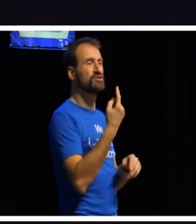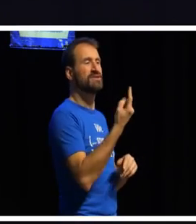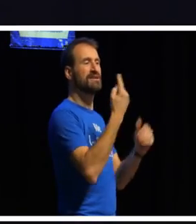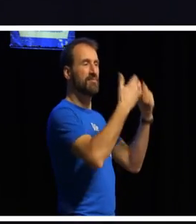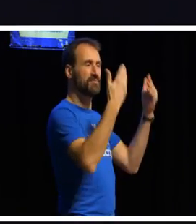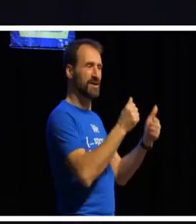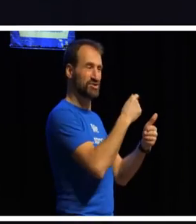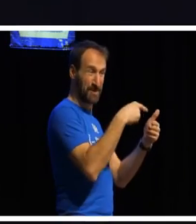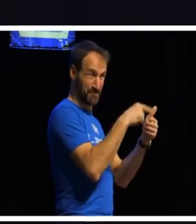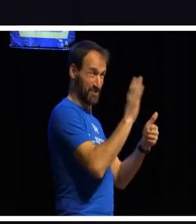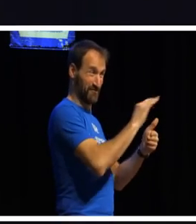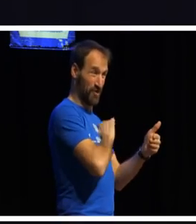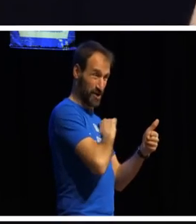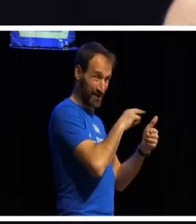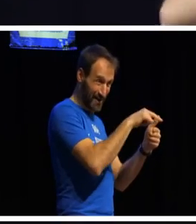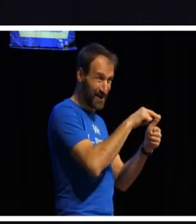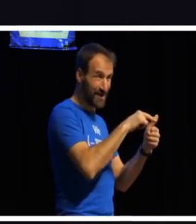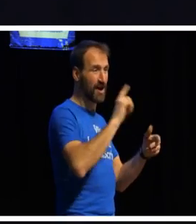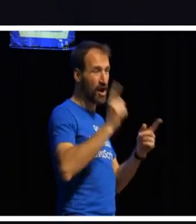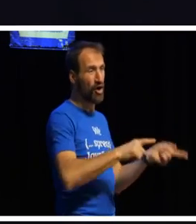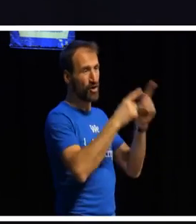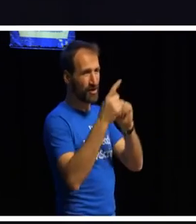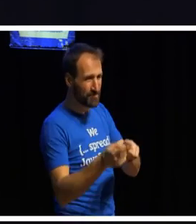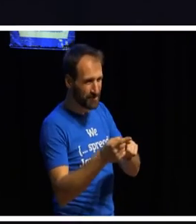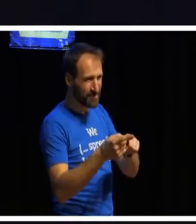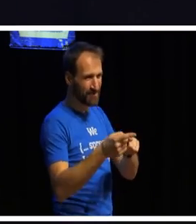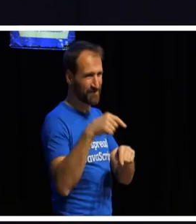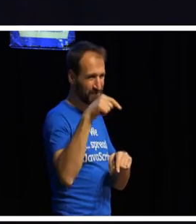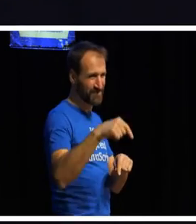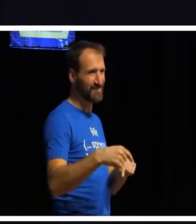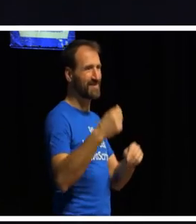the well-performing server render and then optimizing that even more.